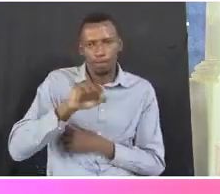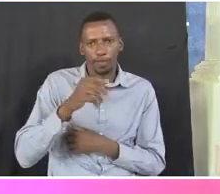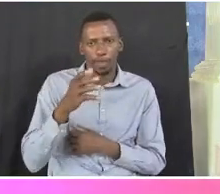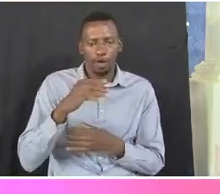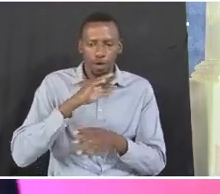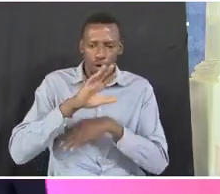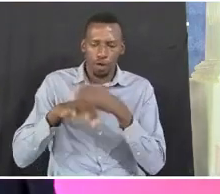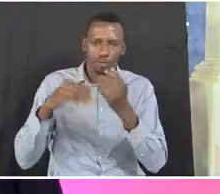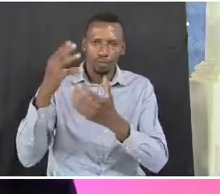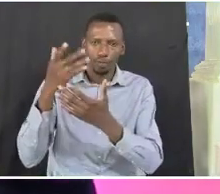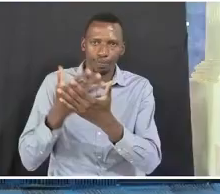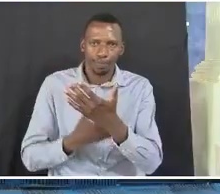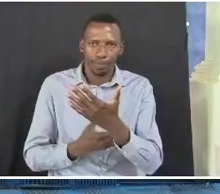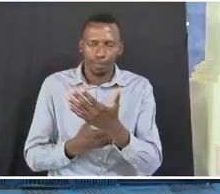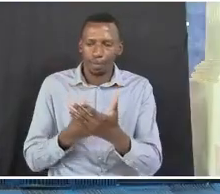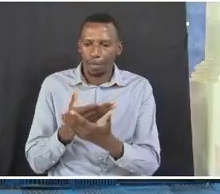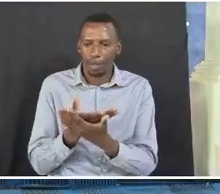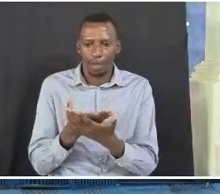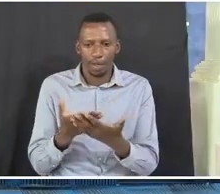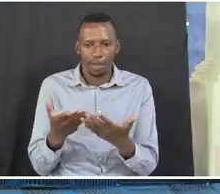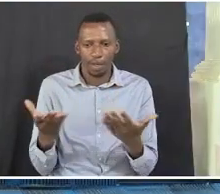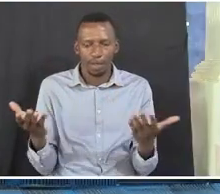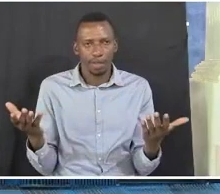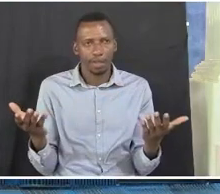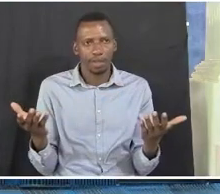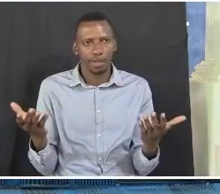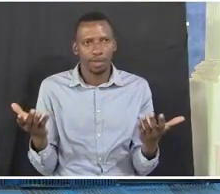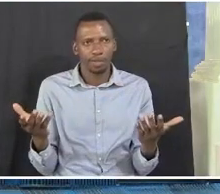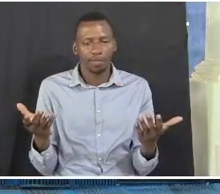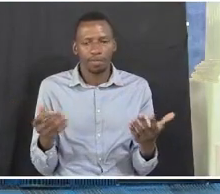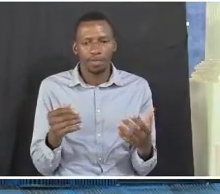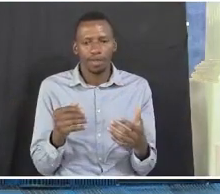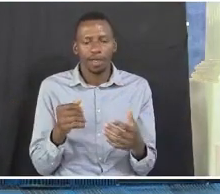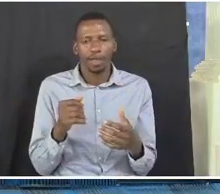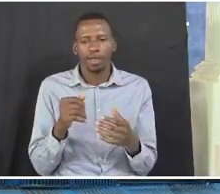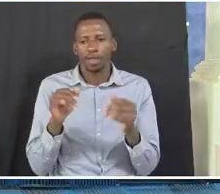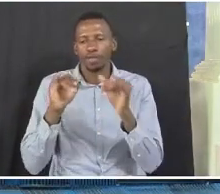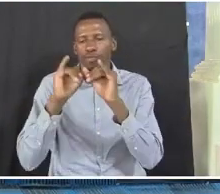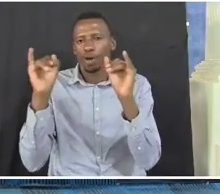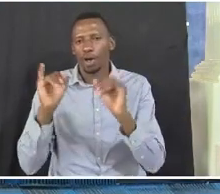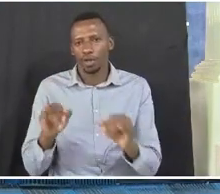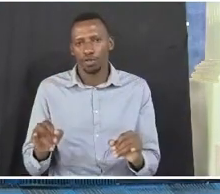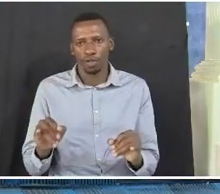those things are nothing but worshiping idols.